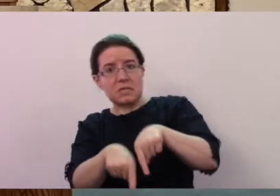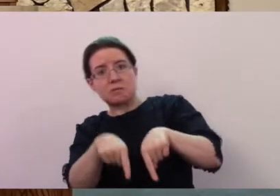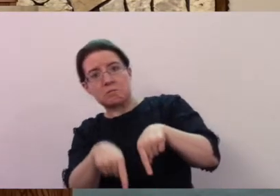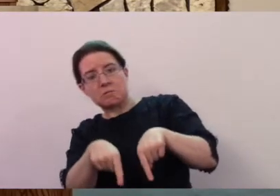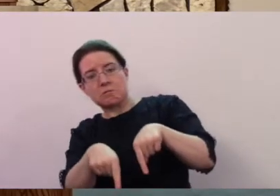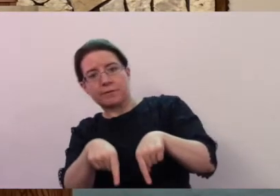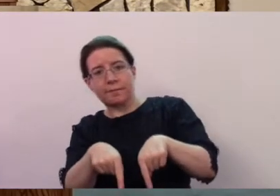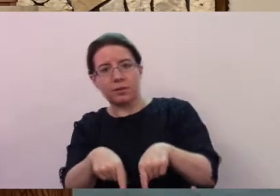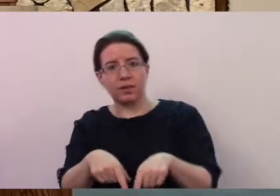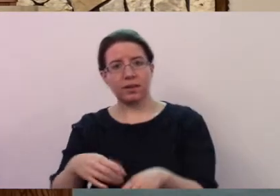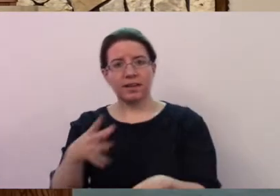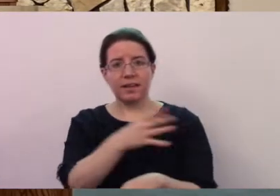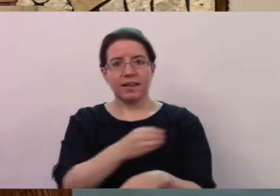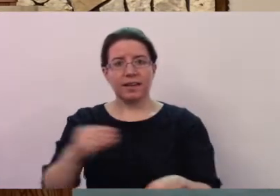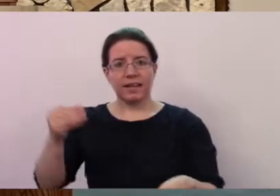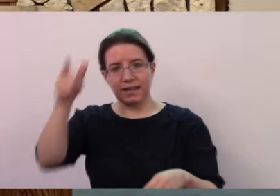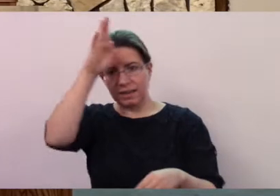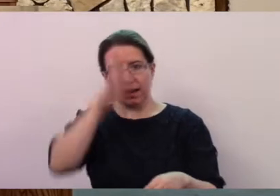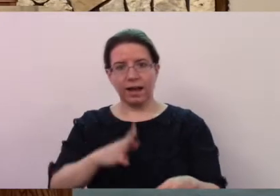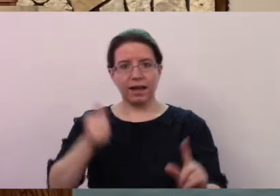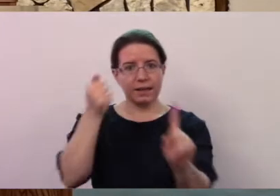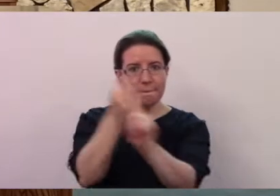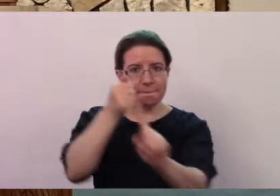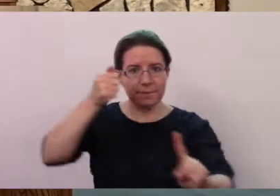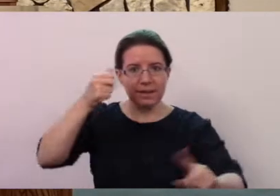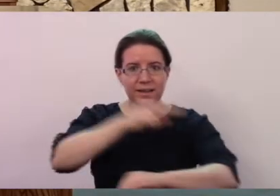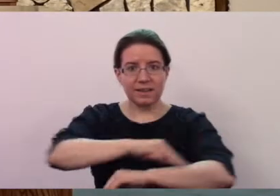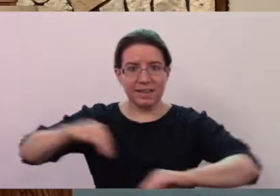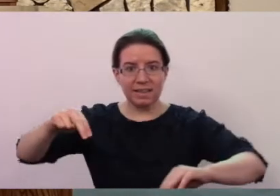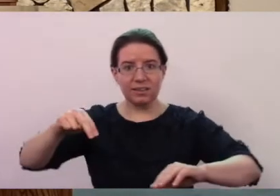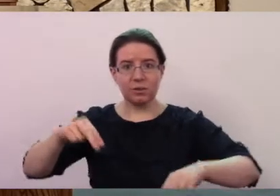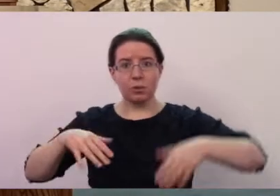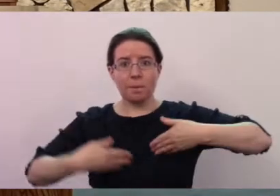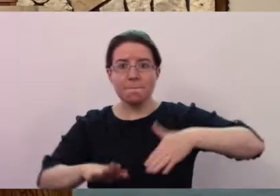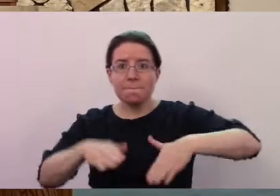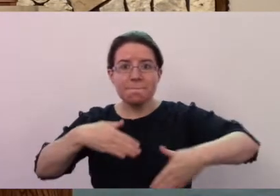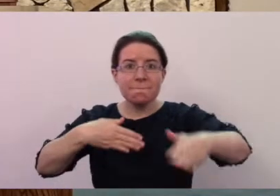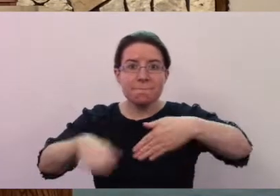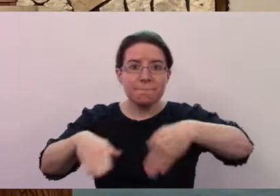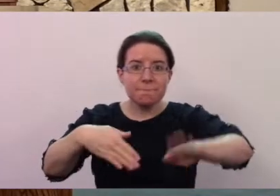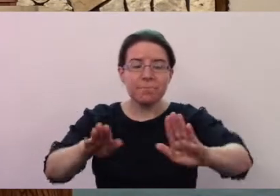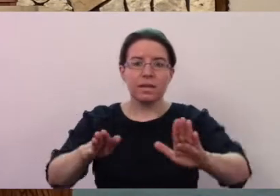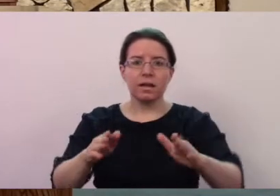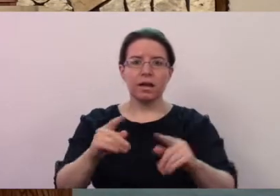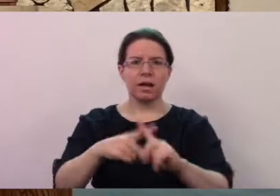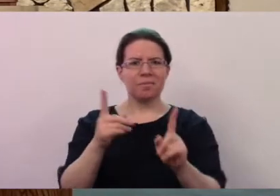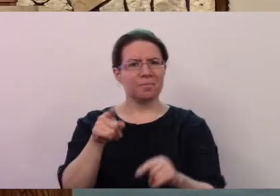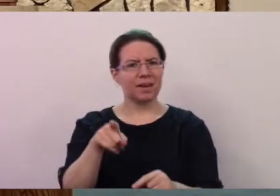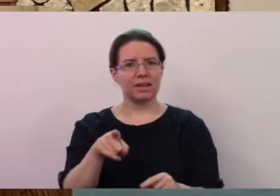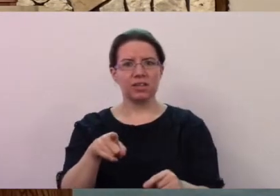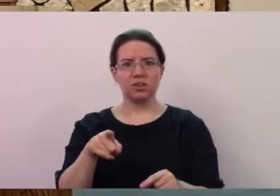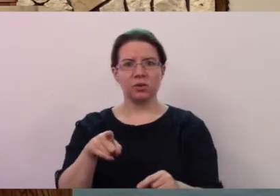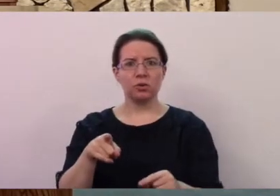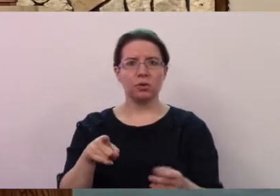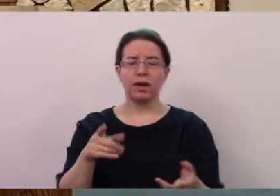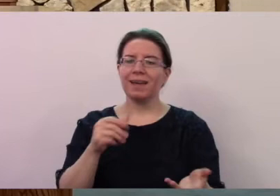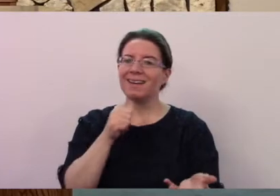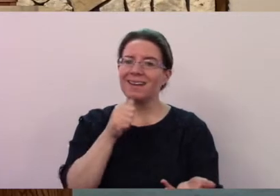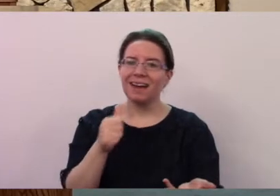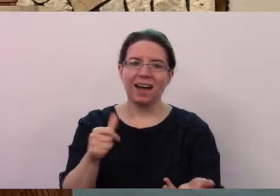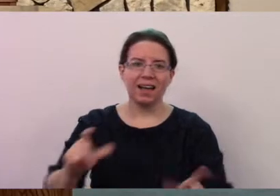you could walk and you didn't walk for him or towards him? Right. What good would that